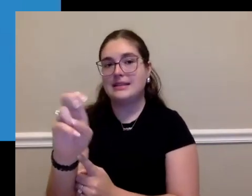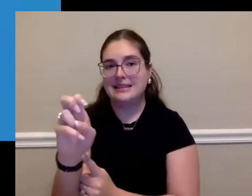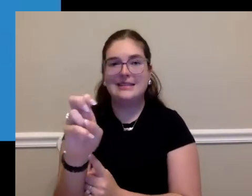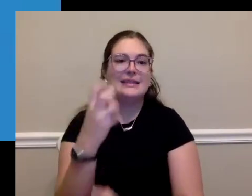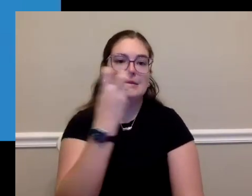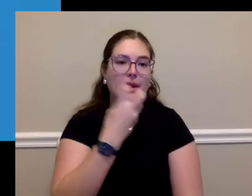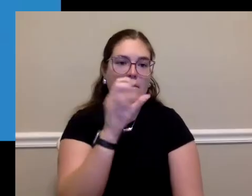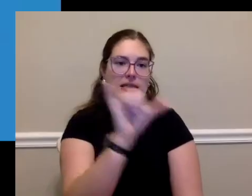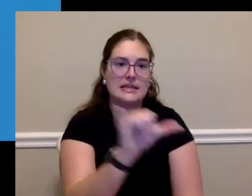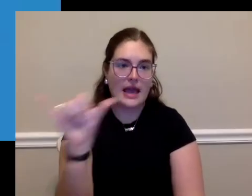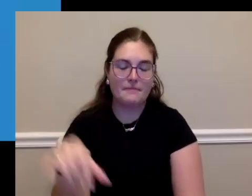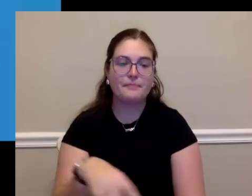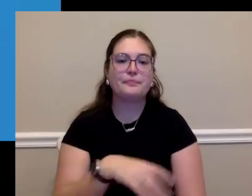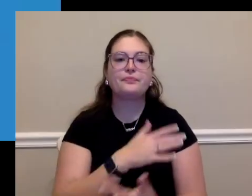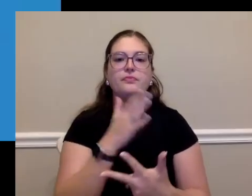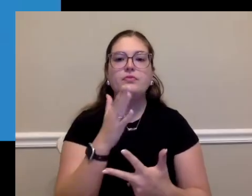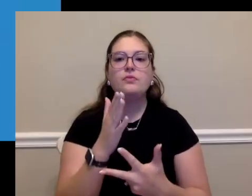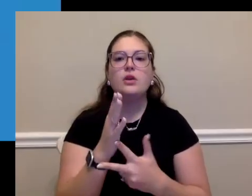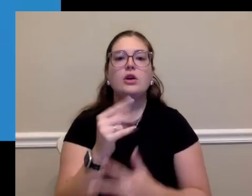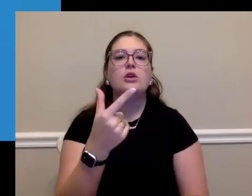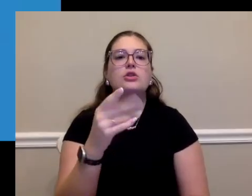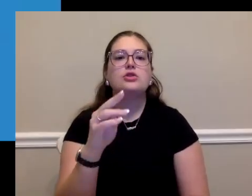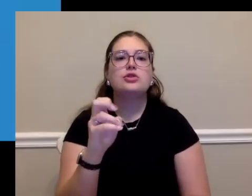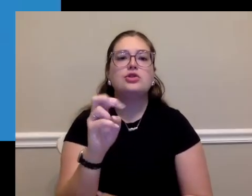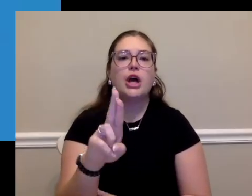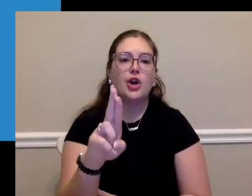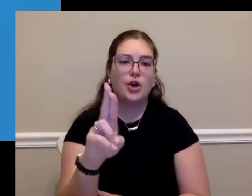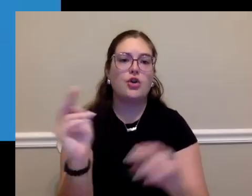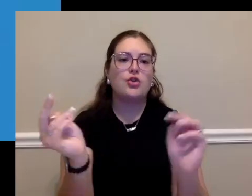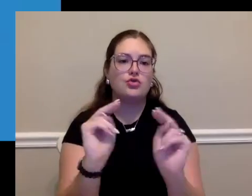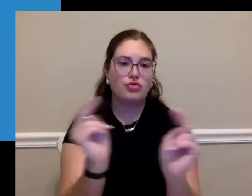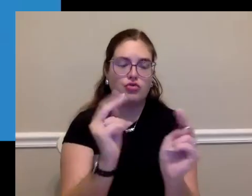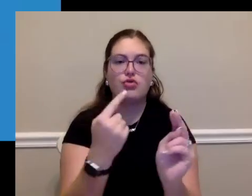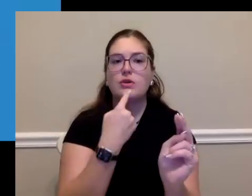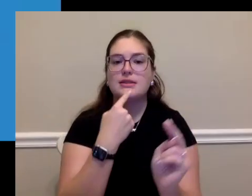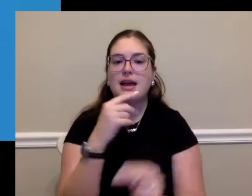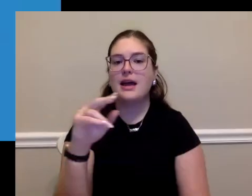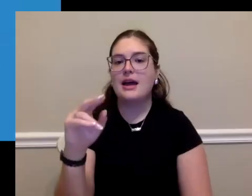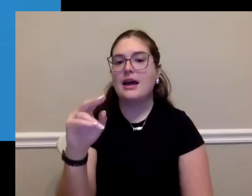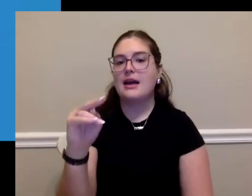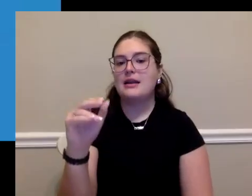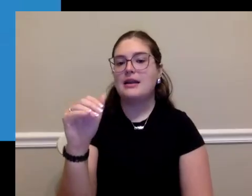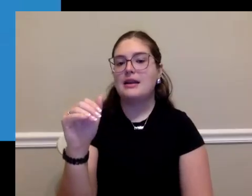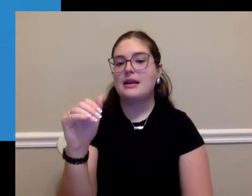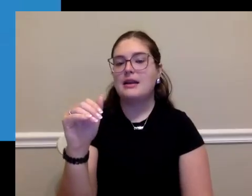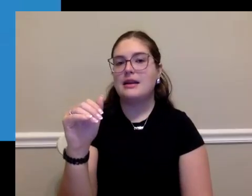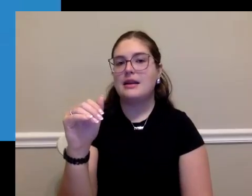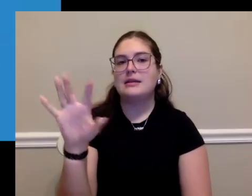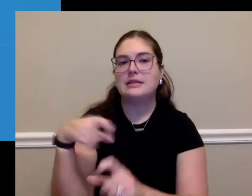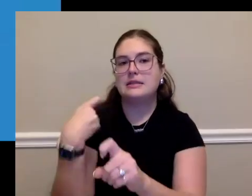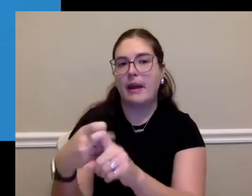is there a gender neutral way to say nationalities like Venezolano, Venezolana? So that would be